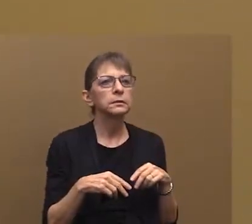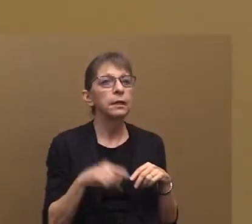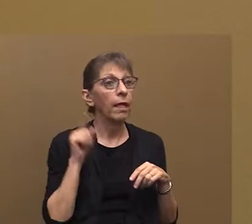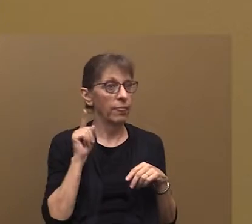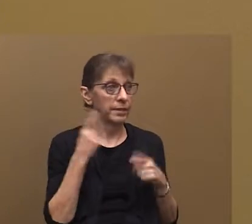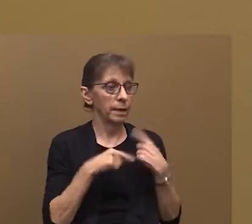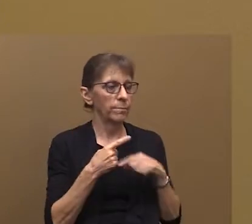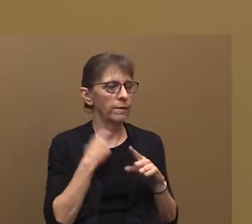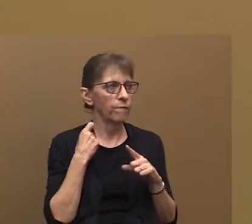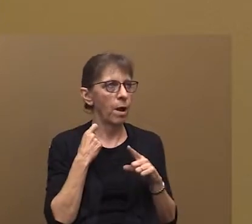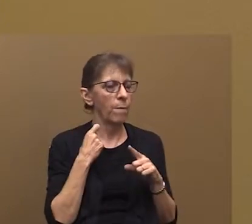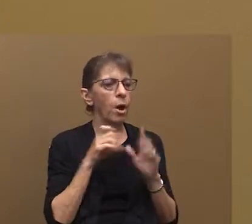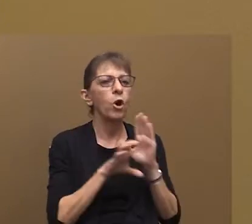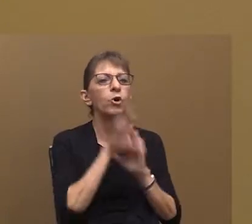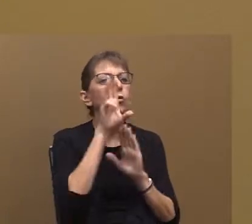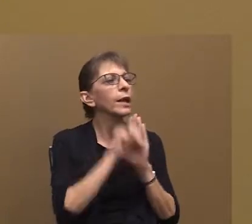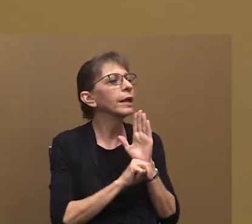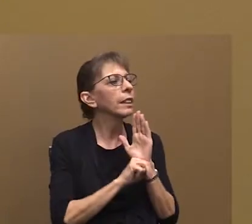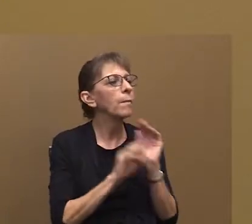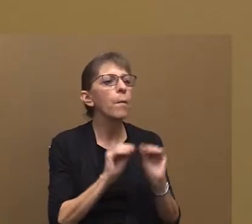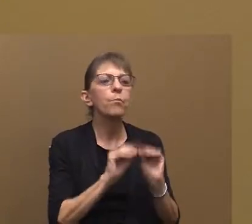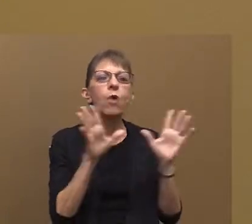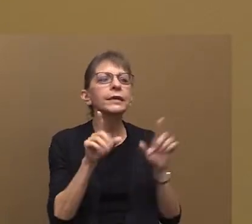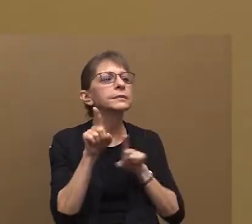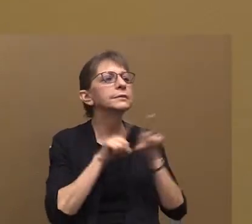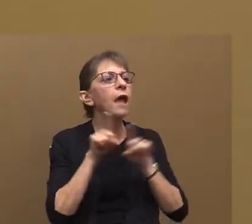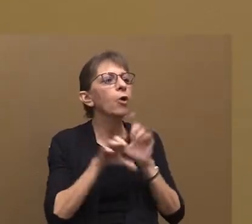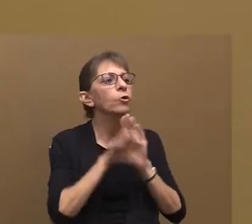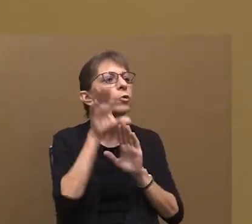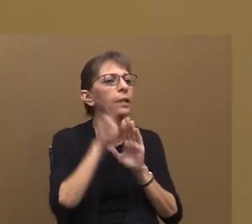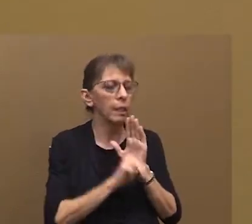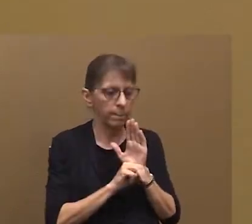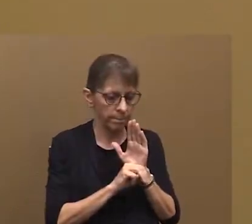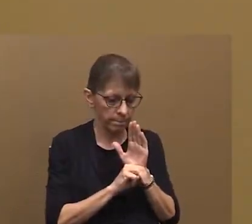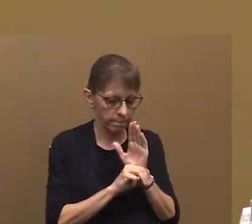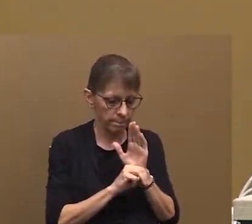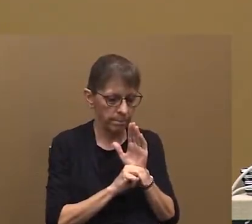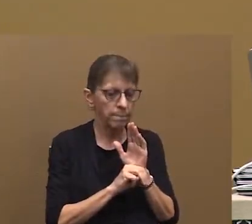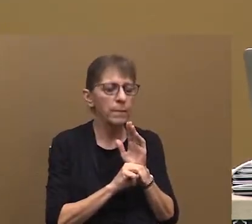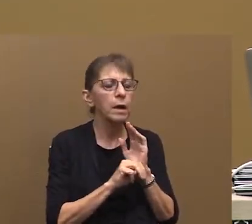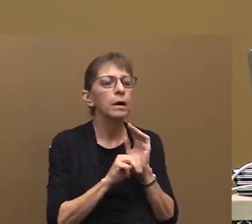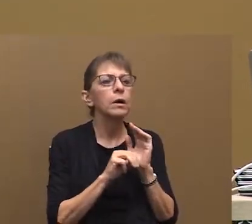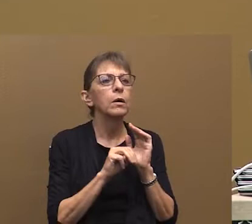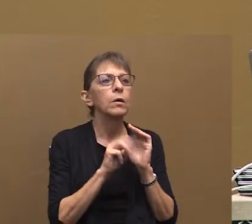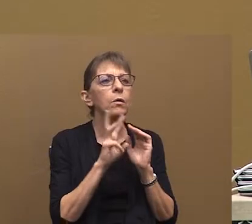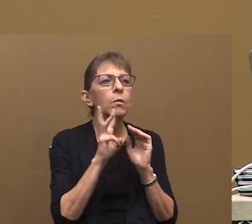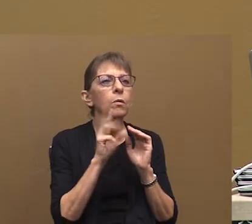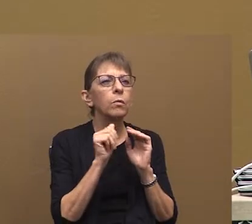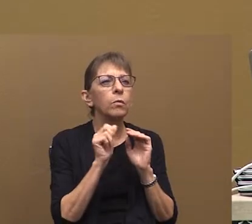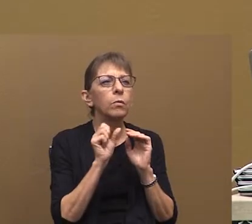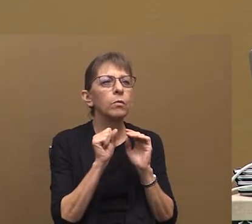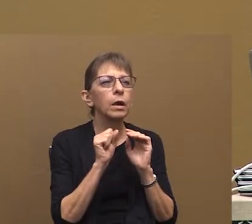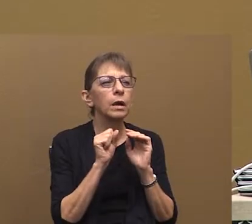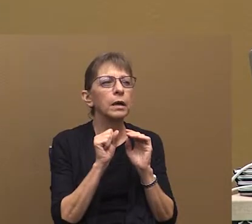from a curriculum, Bright Start curriculum, that was